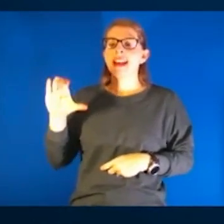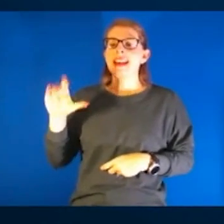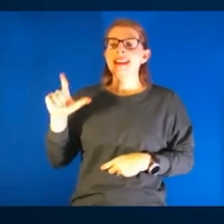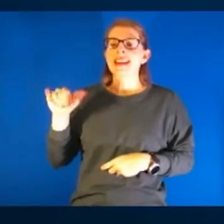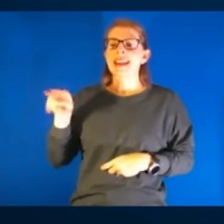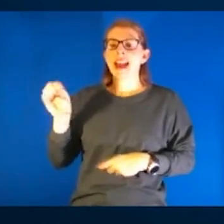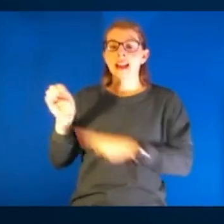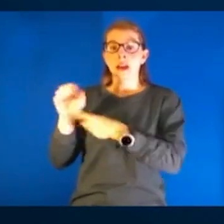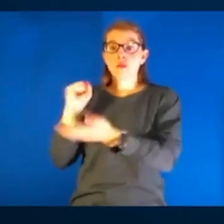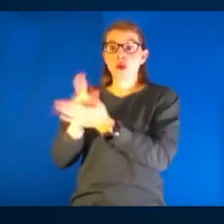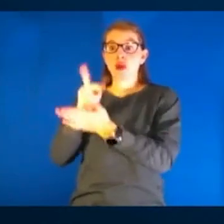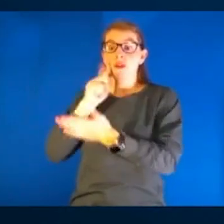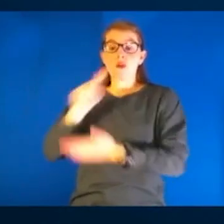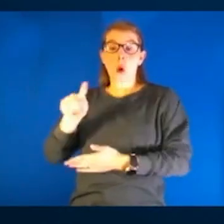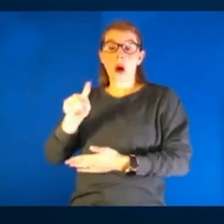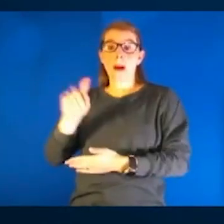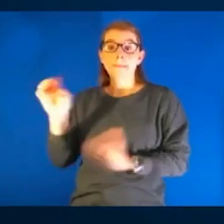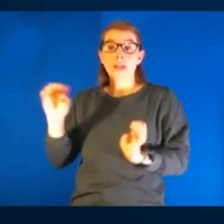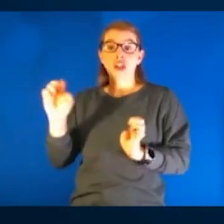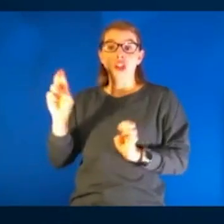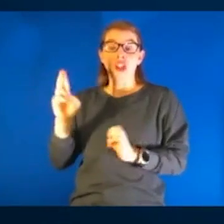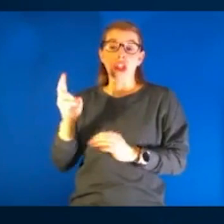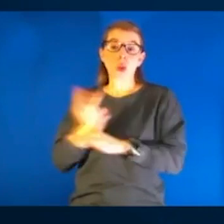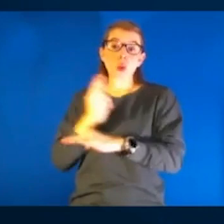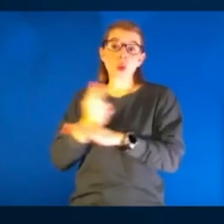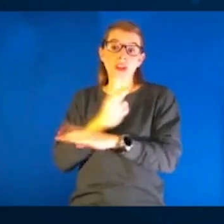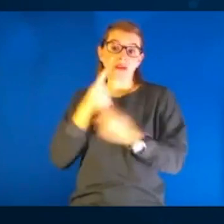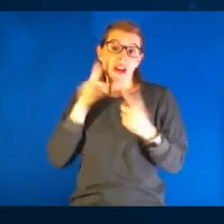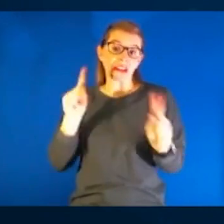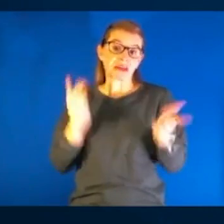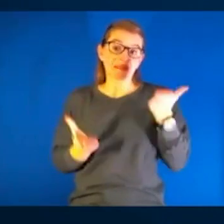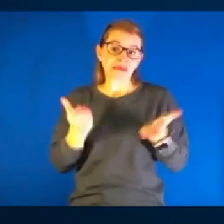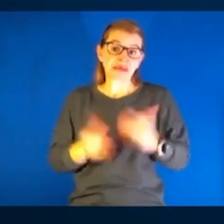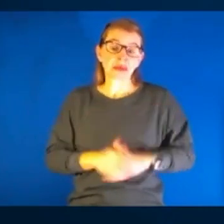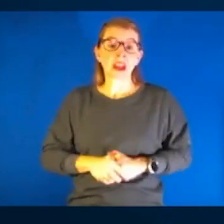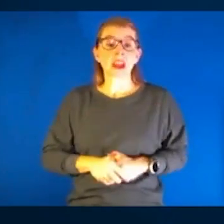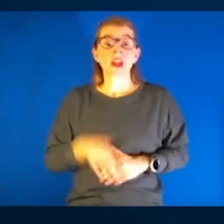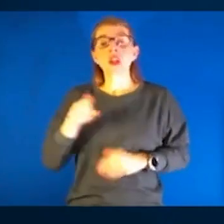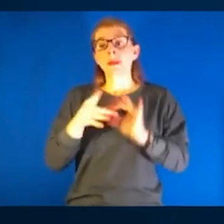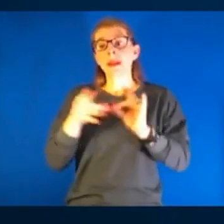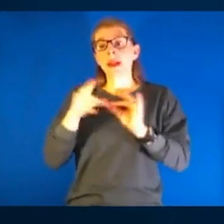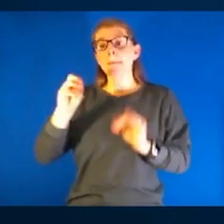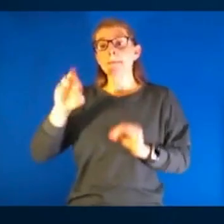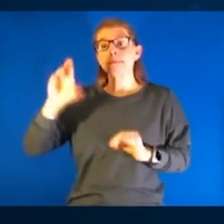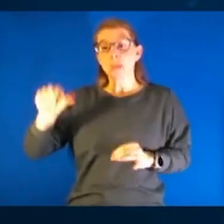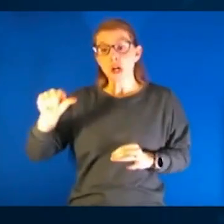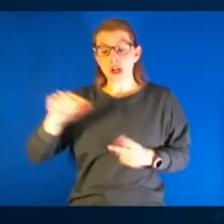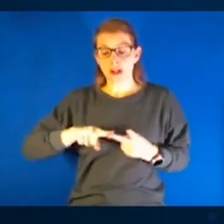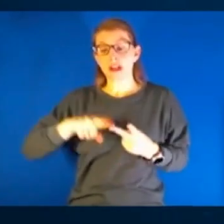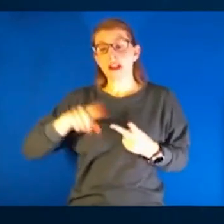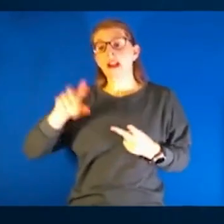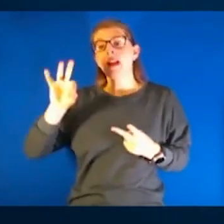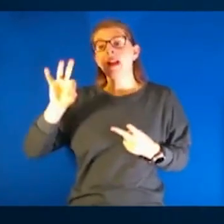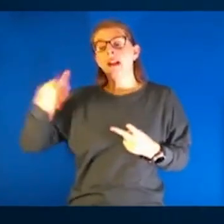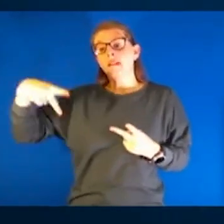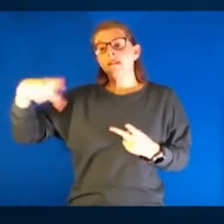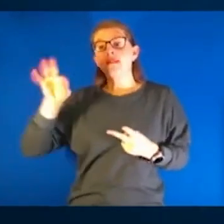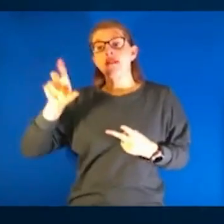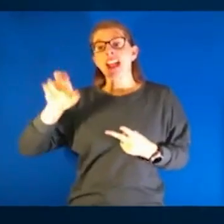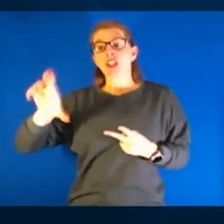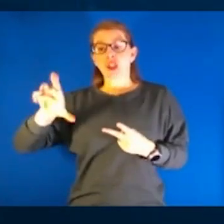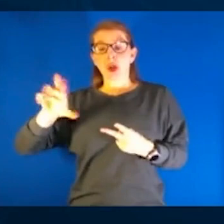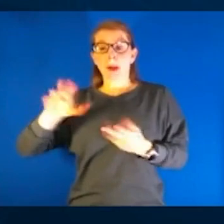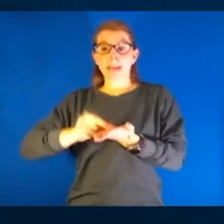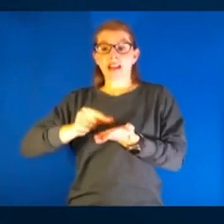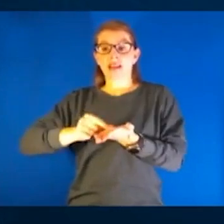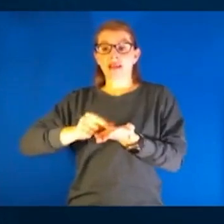use that they think could be effective. And then you mentioned the Merck and Pfizer pills. What's the